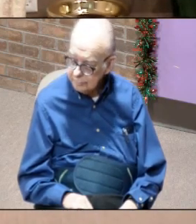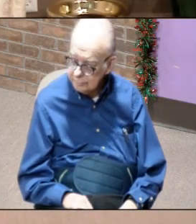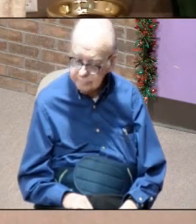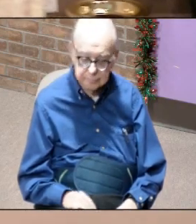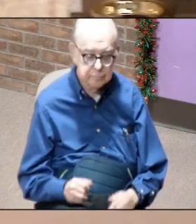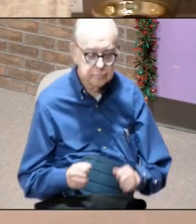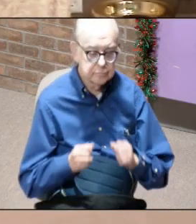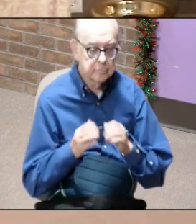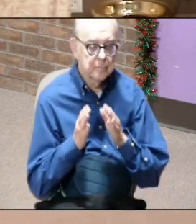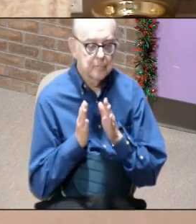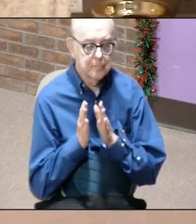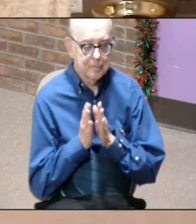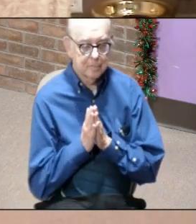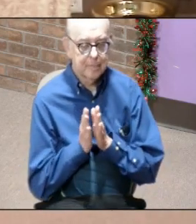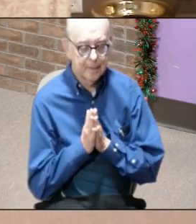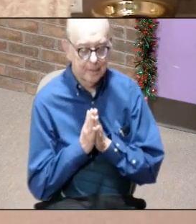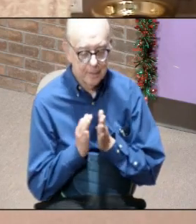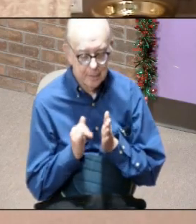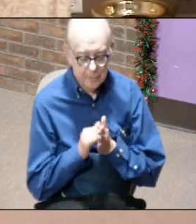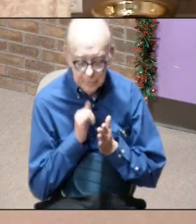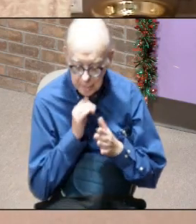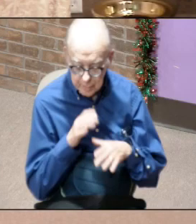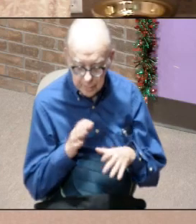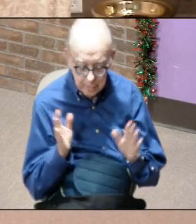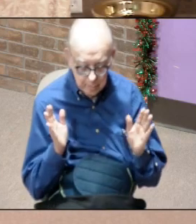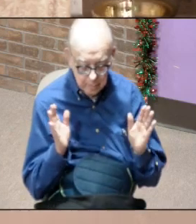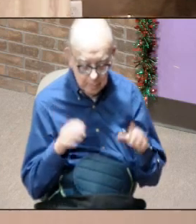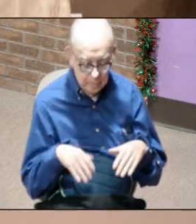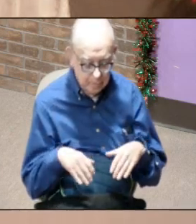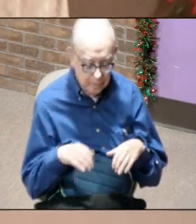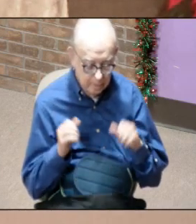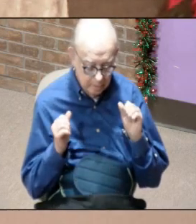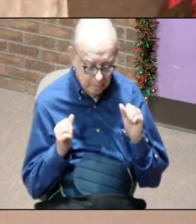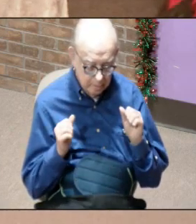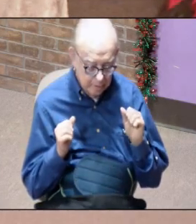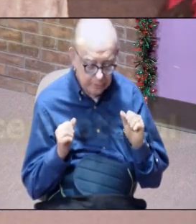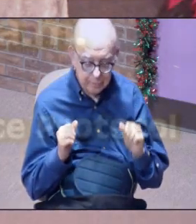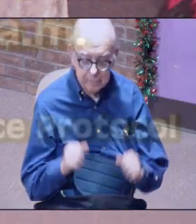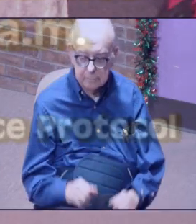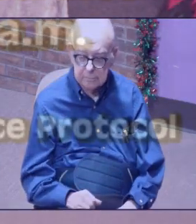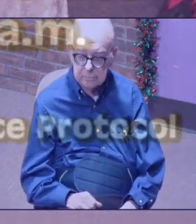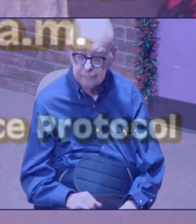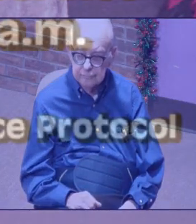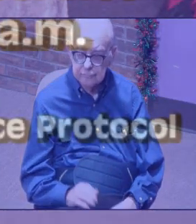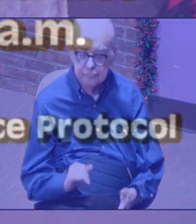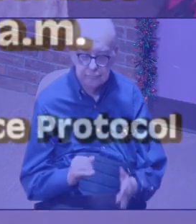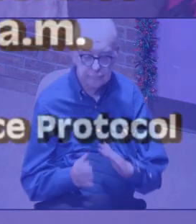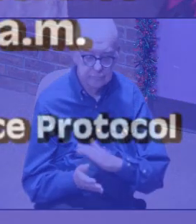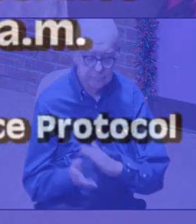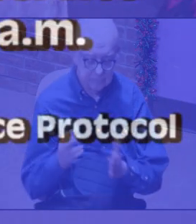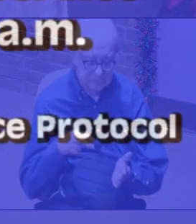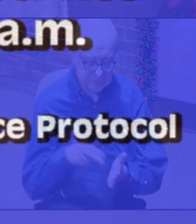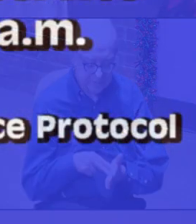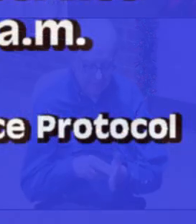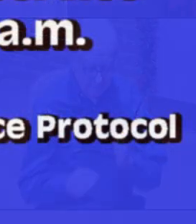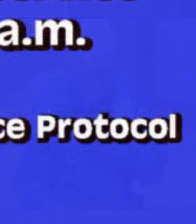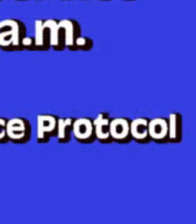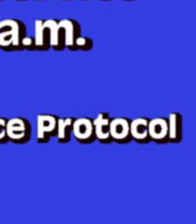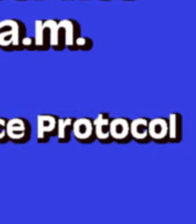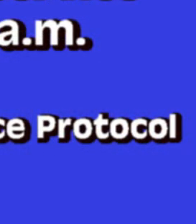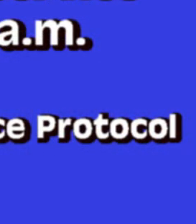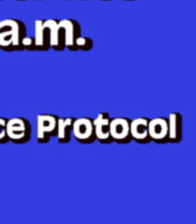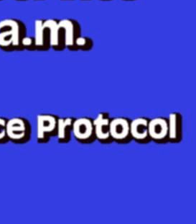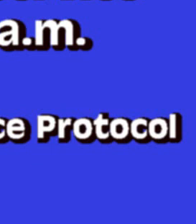Just pray it wasn't the rapture. Okay? Just pray it wasn't the rapture. So this morning, let's stand real quick.